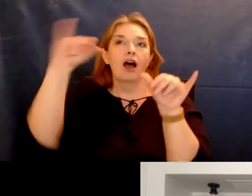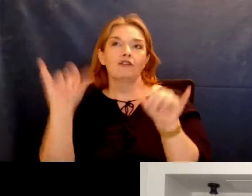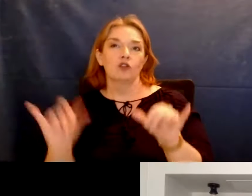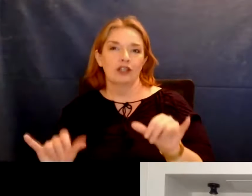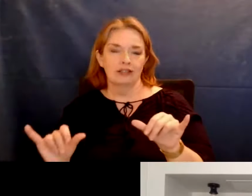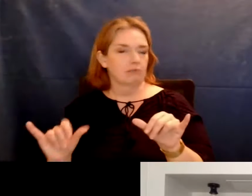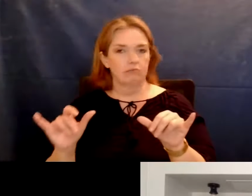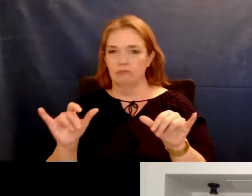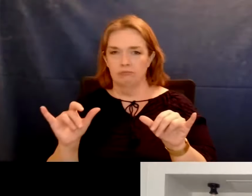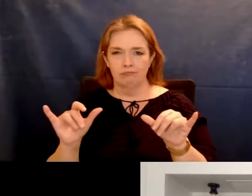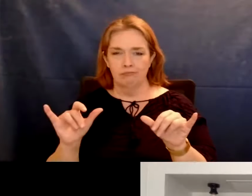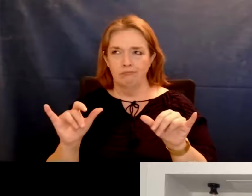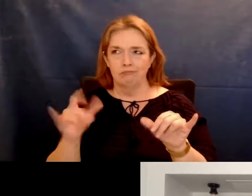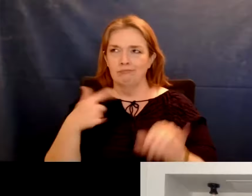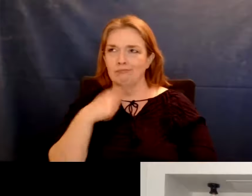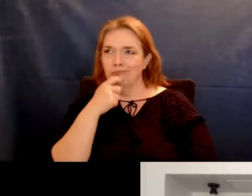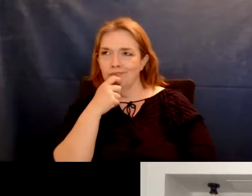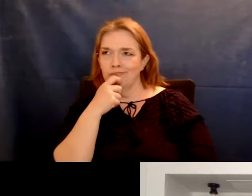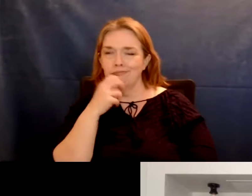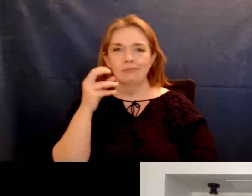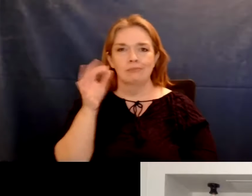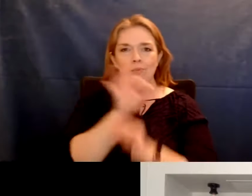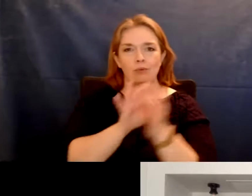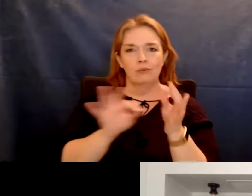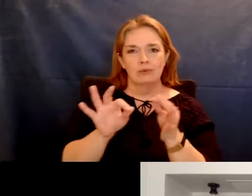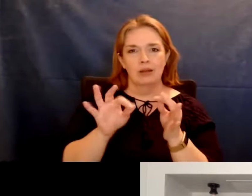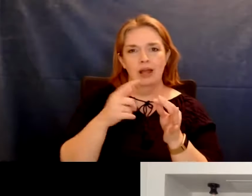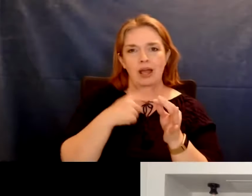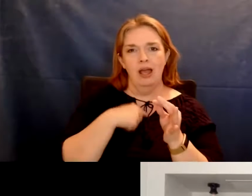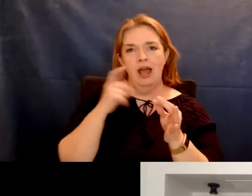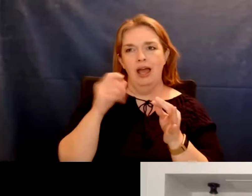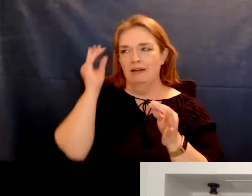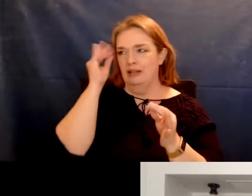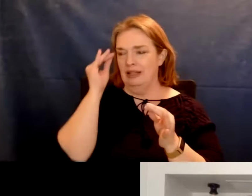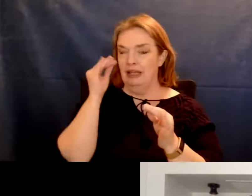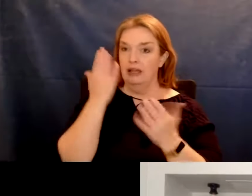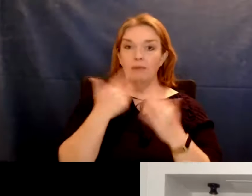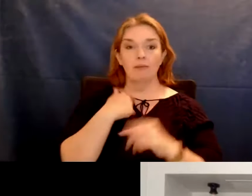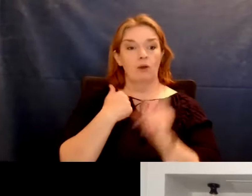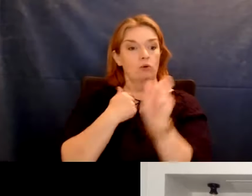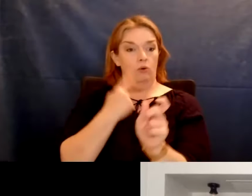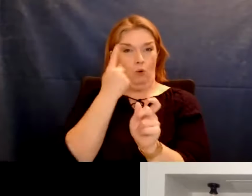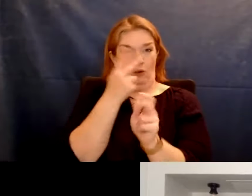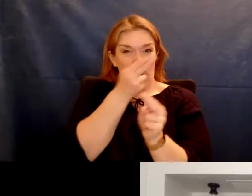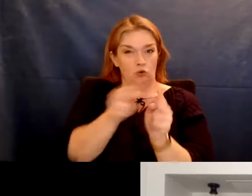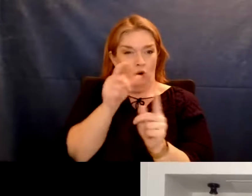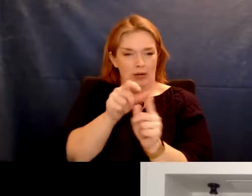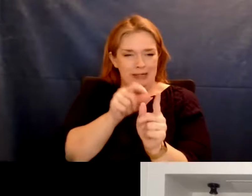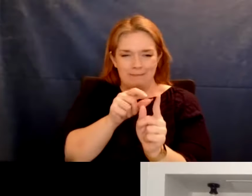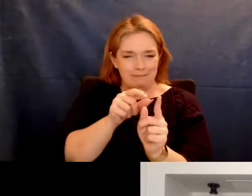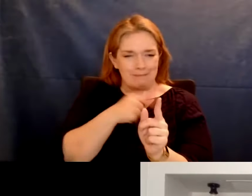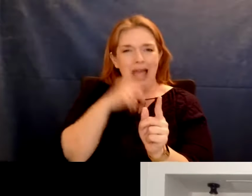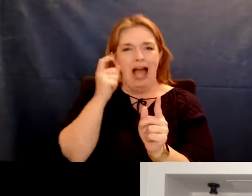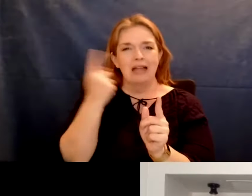or 2 words to make up for these multi-syllabic words. It's fun. It's fun giving